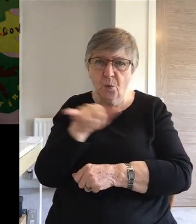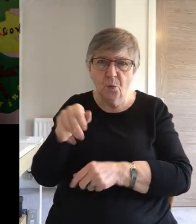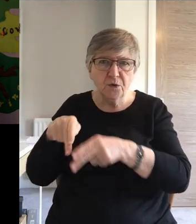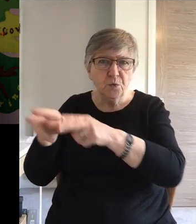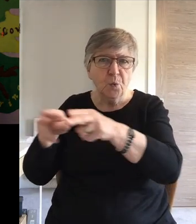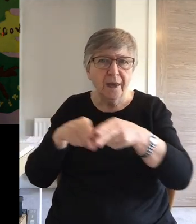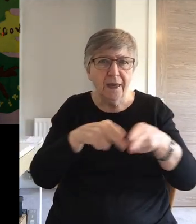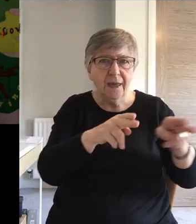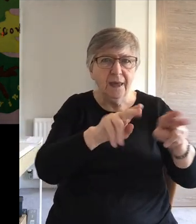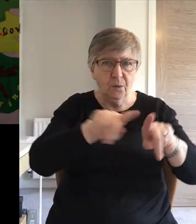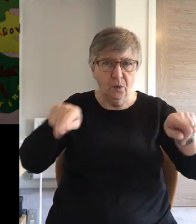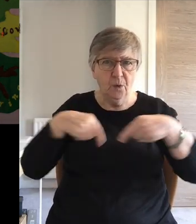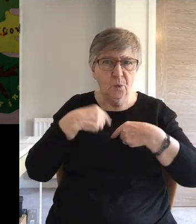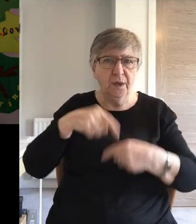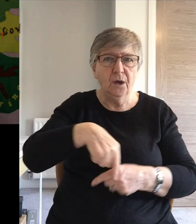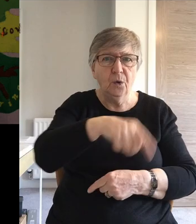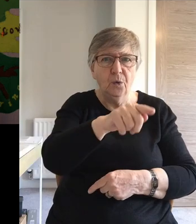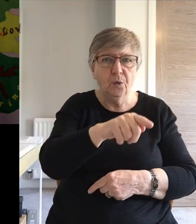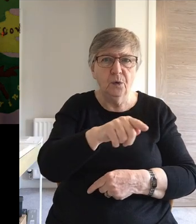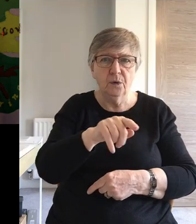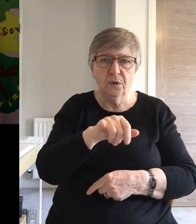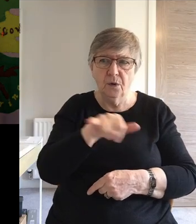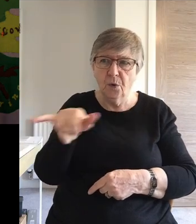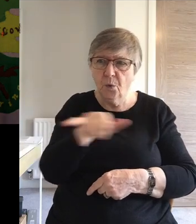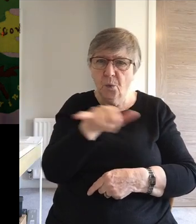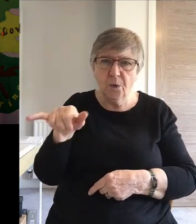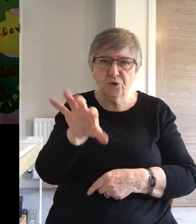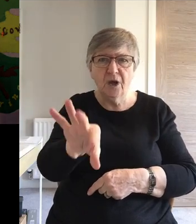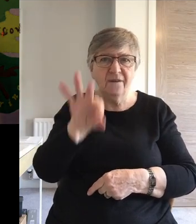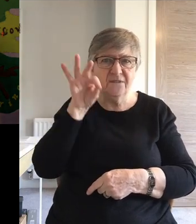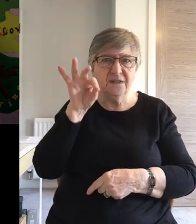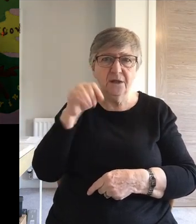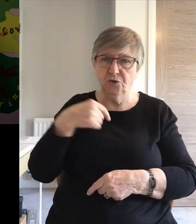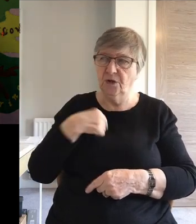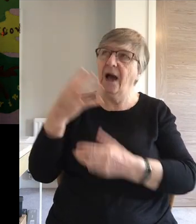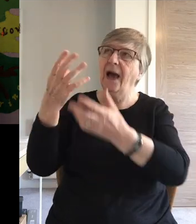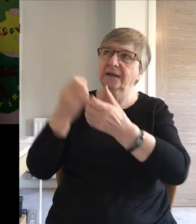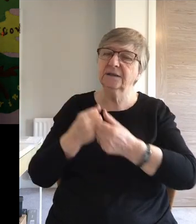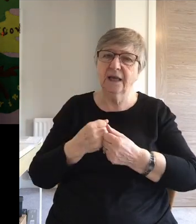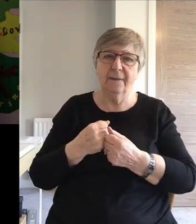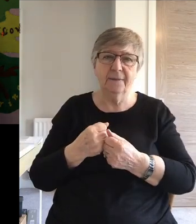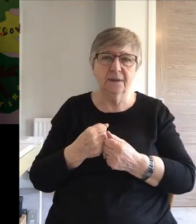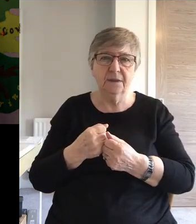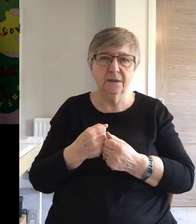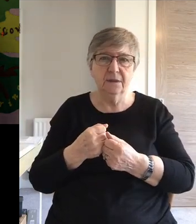are we responding to? Whose invitation are we accepting?